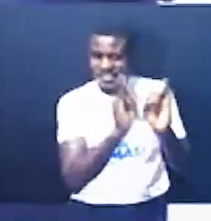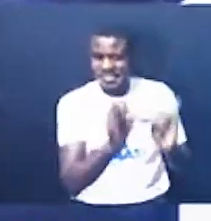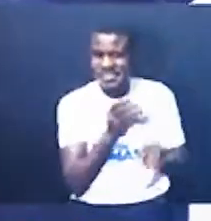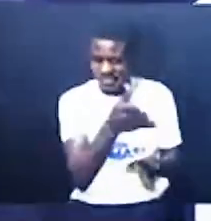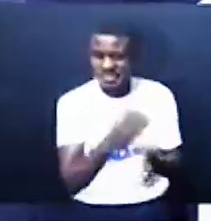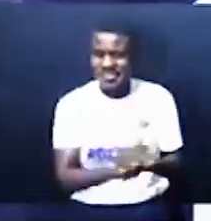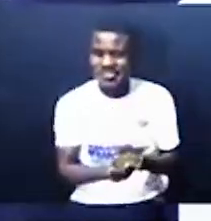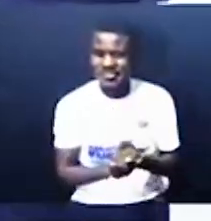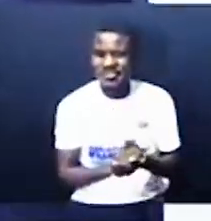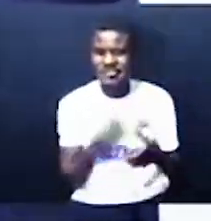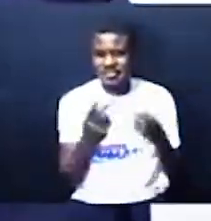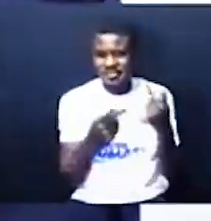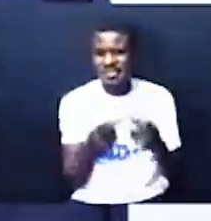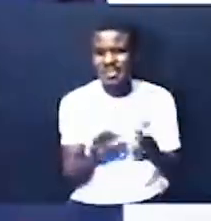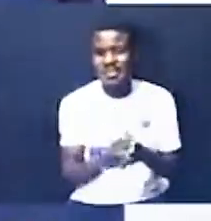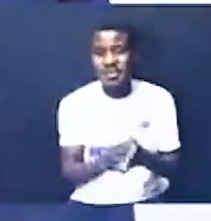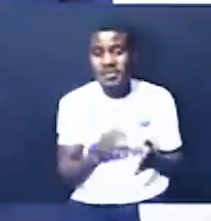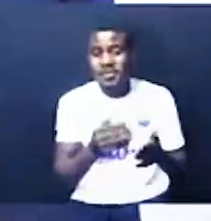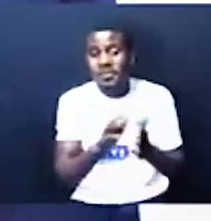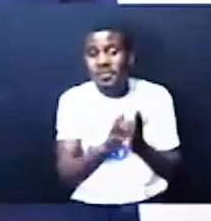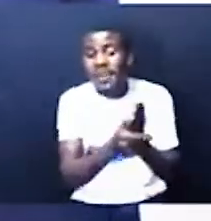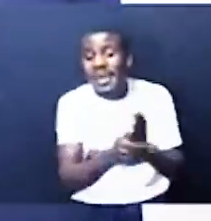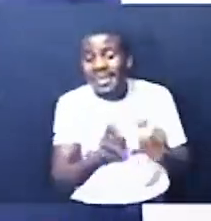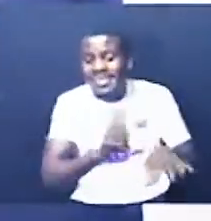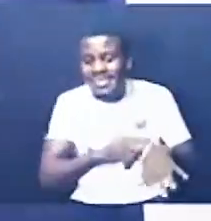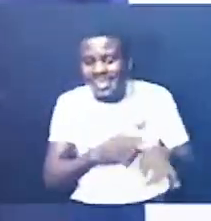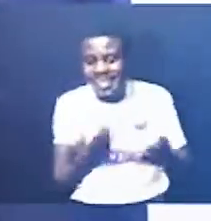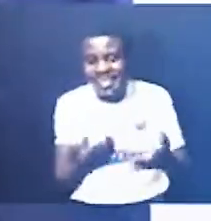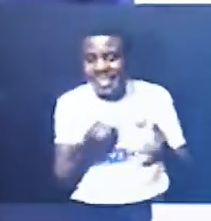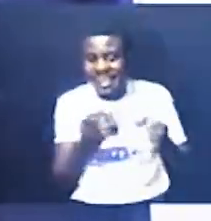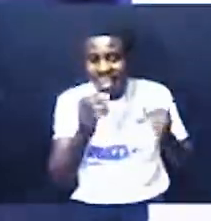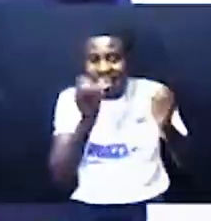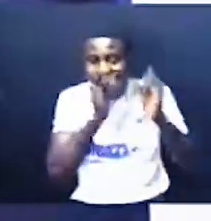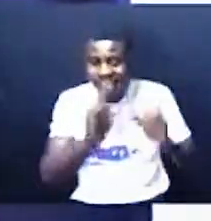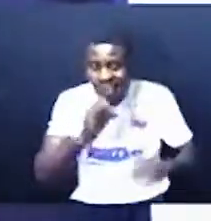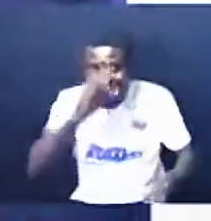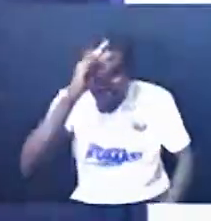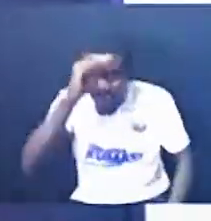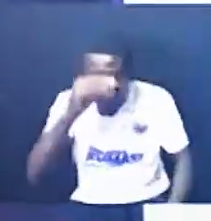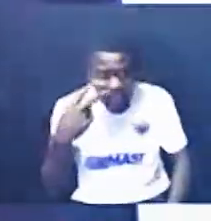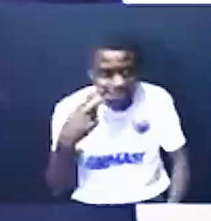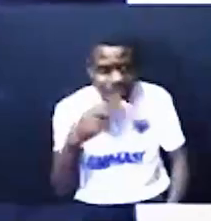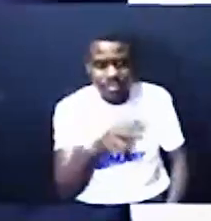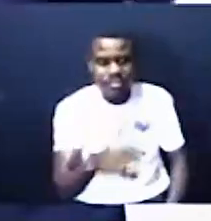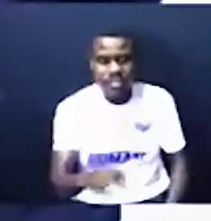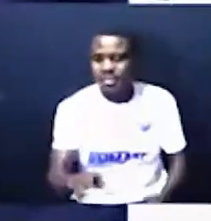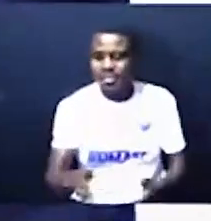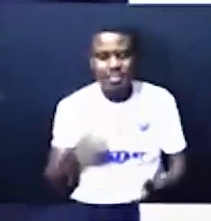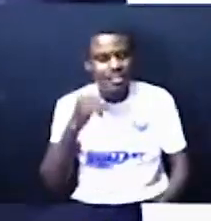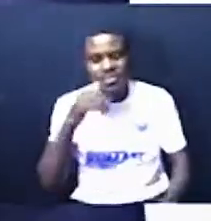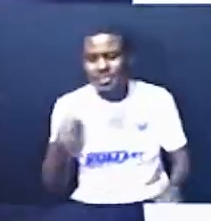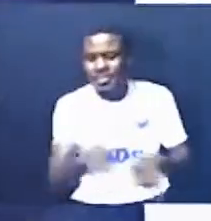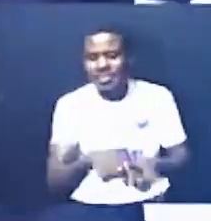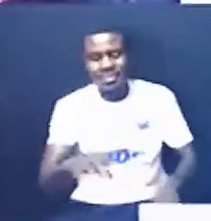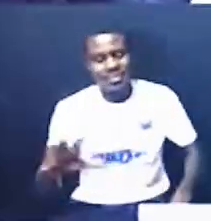By the time the man will say, Jack, the lady, they've taken the lady from us. The normal be brim brim